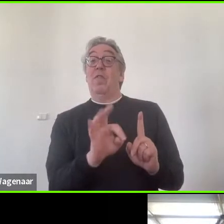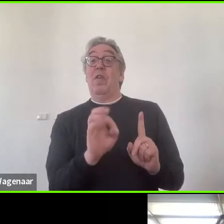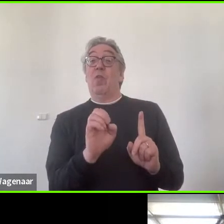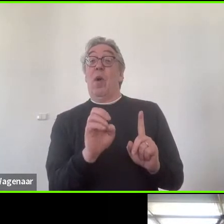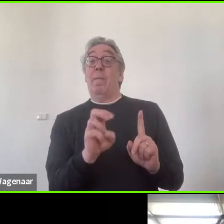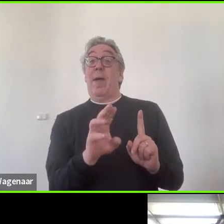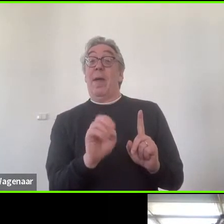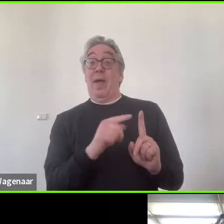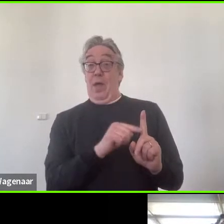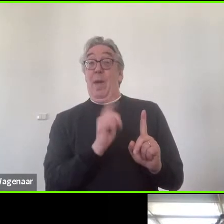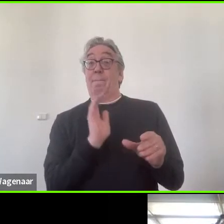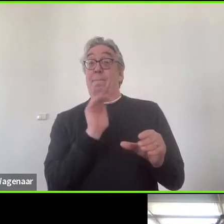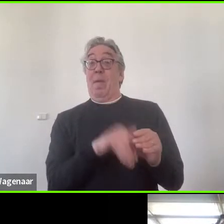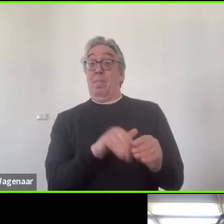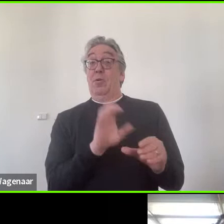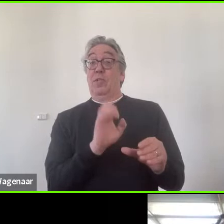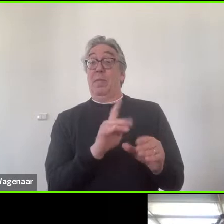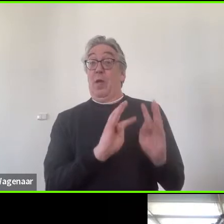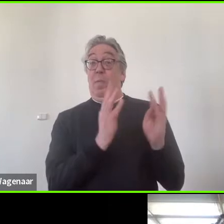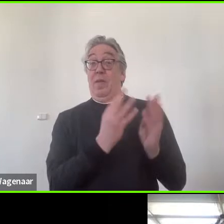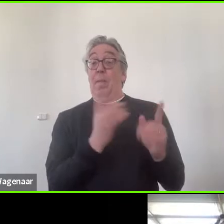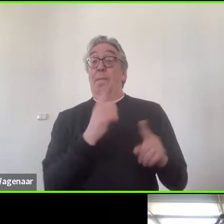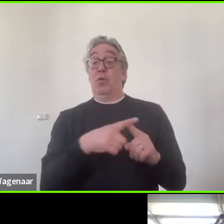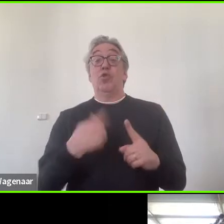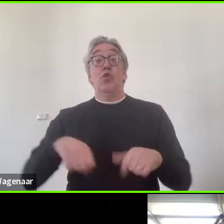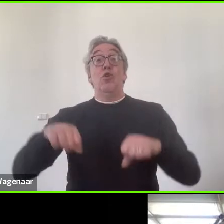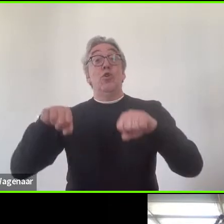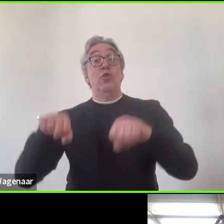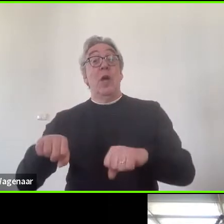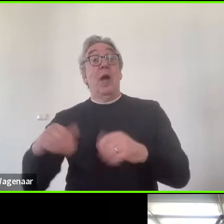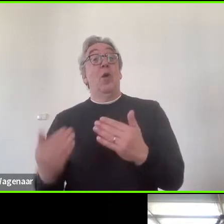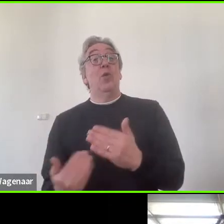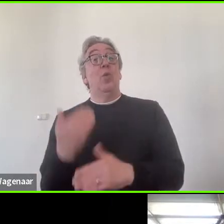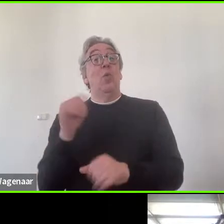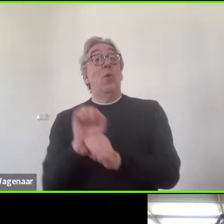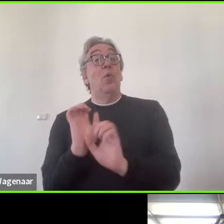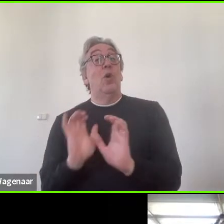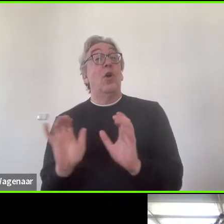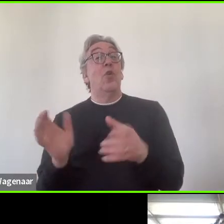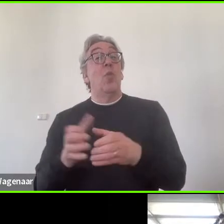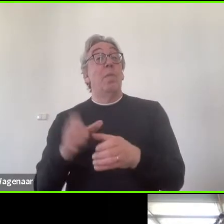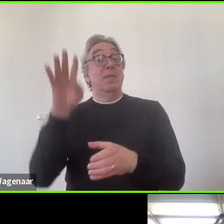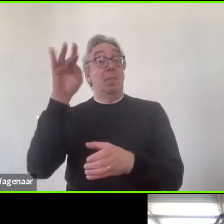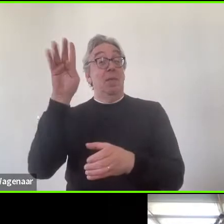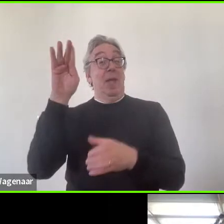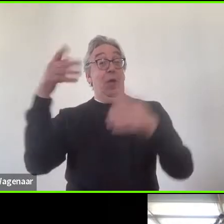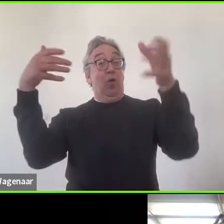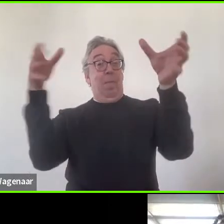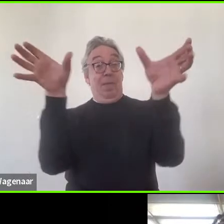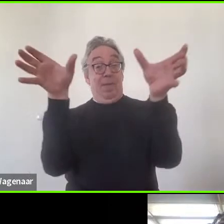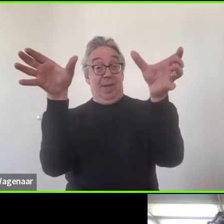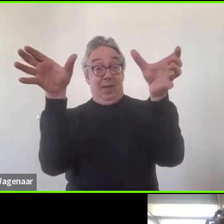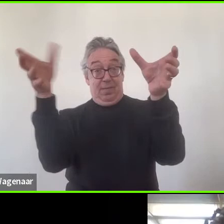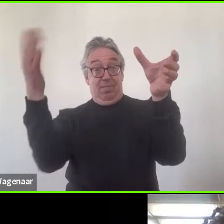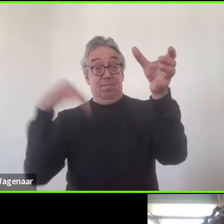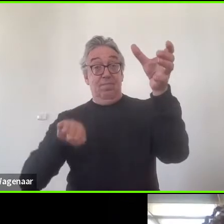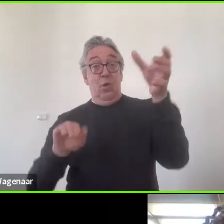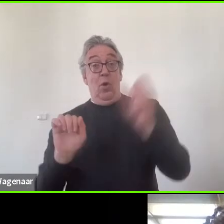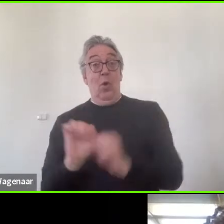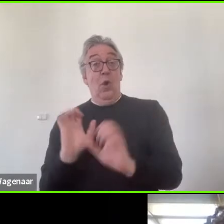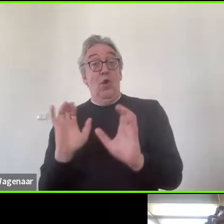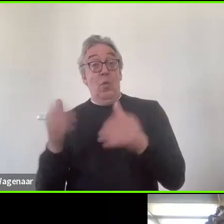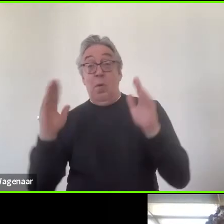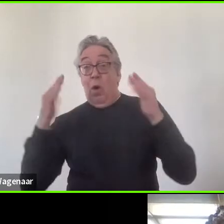with Disabilities and chair of the committee's new working group on women and girls with disabilities. Getty will make some opening